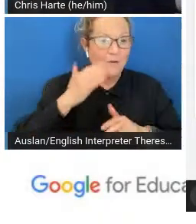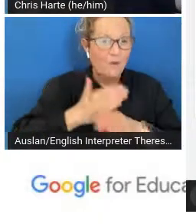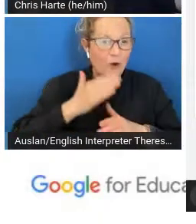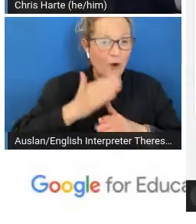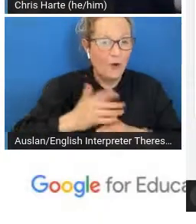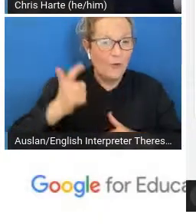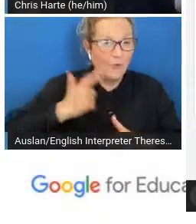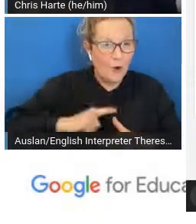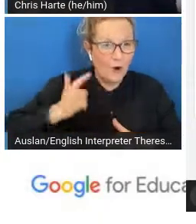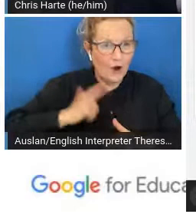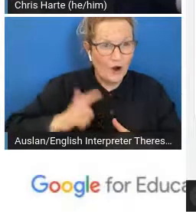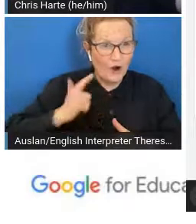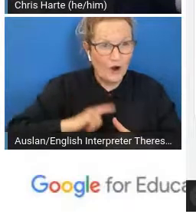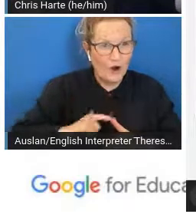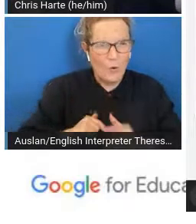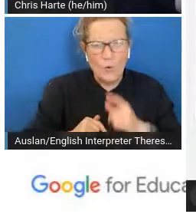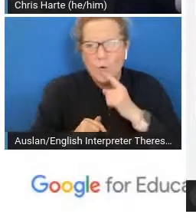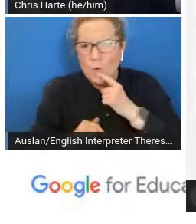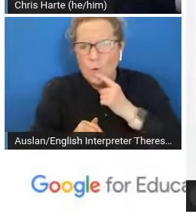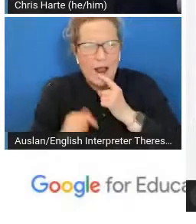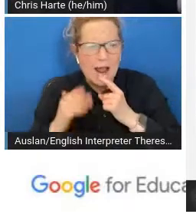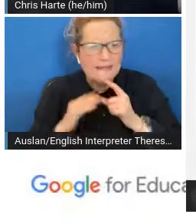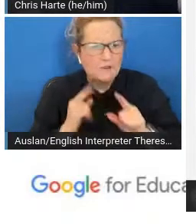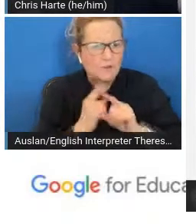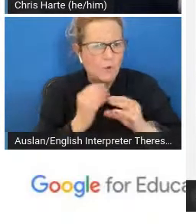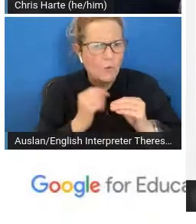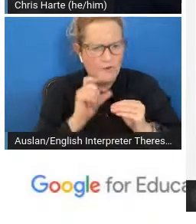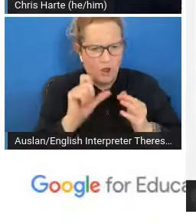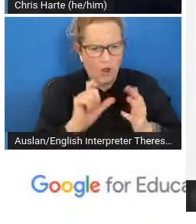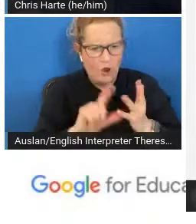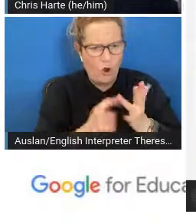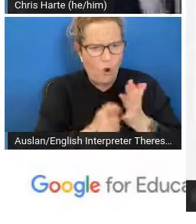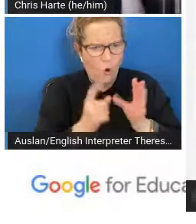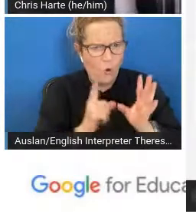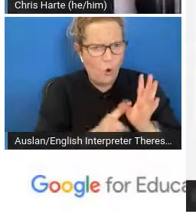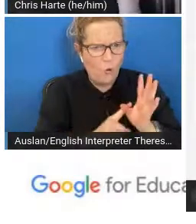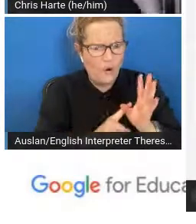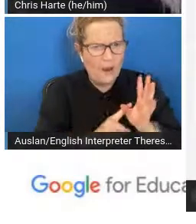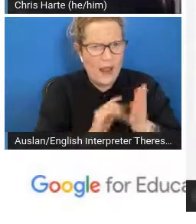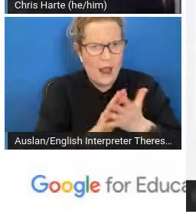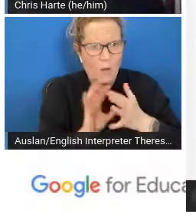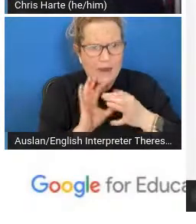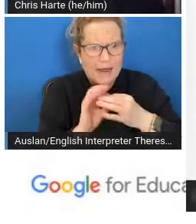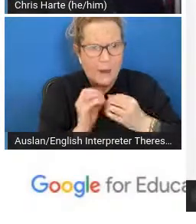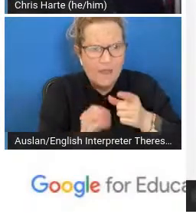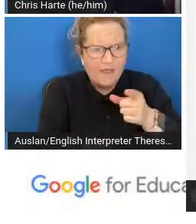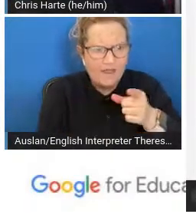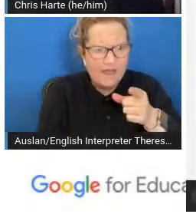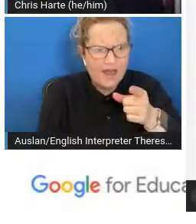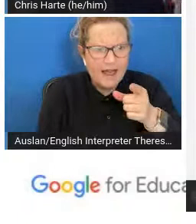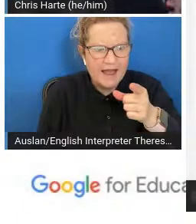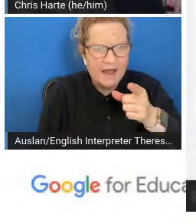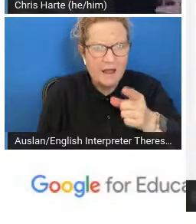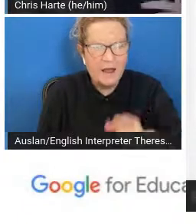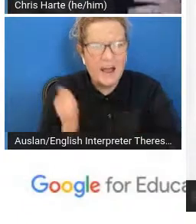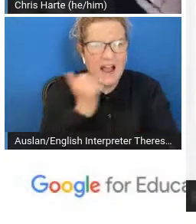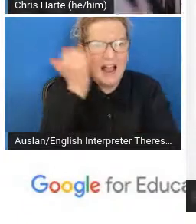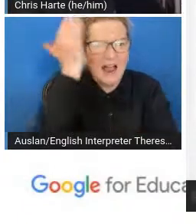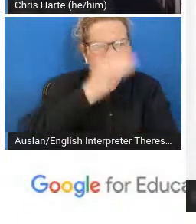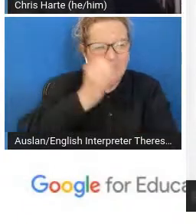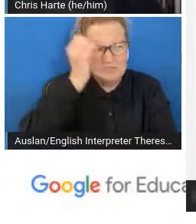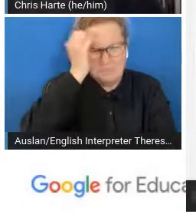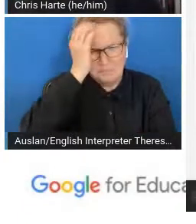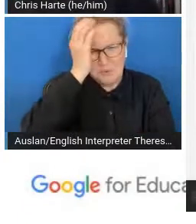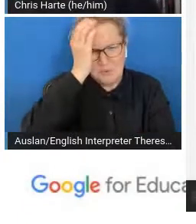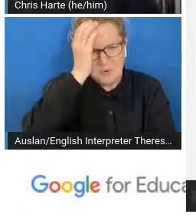talk to Corey about how we can connect with that, because I'm suddenly thinking like deep Indigenous knowledge about harvesting